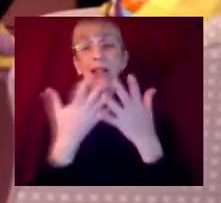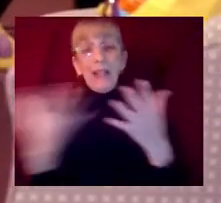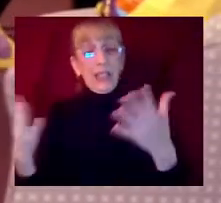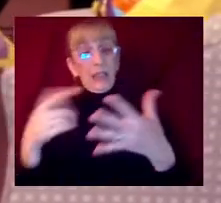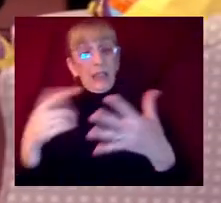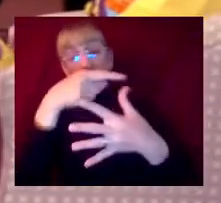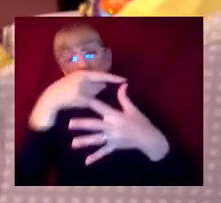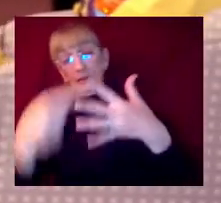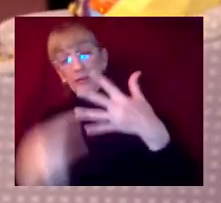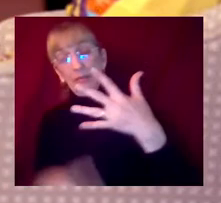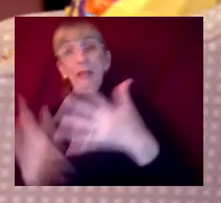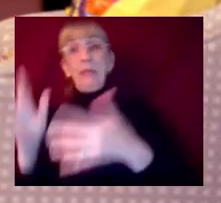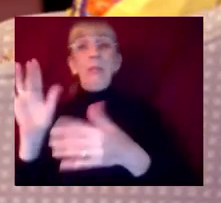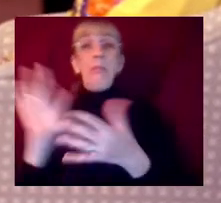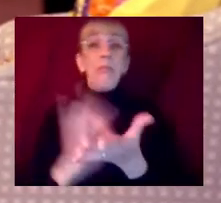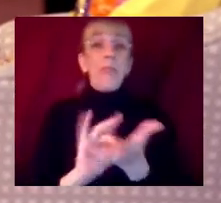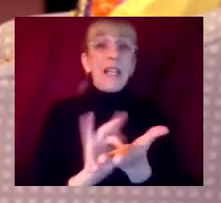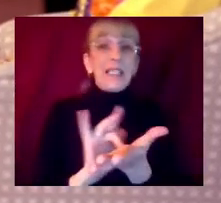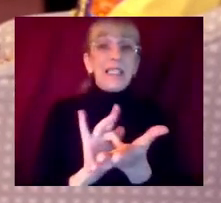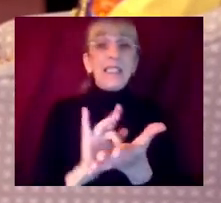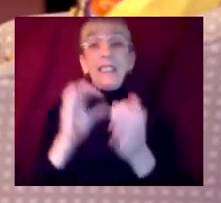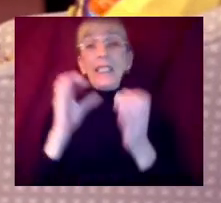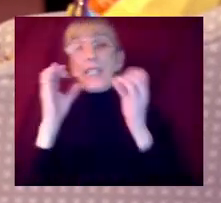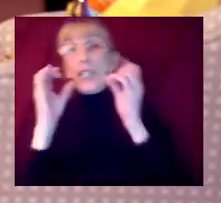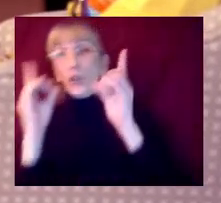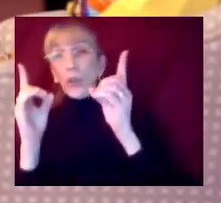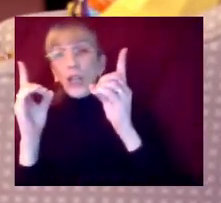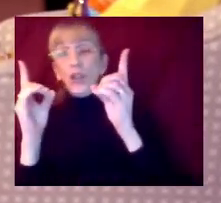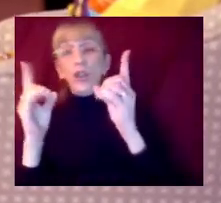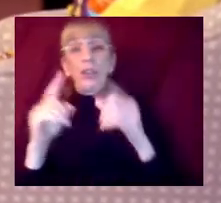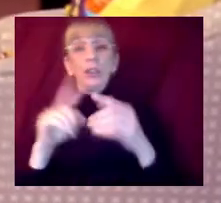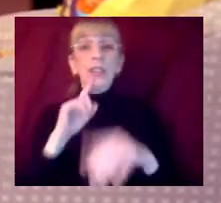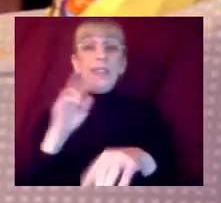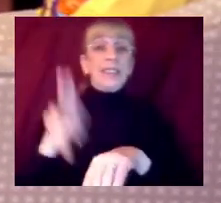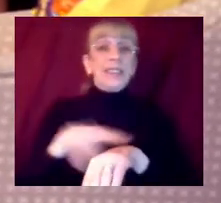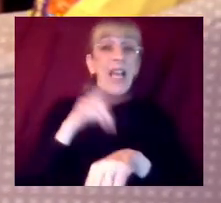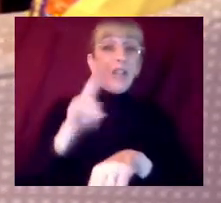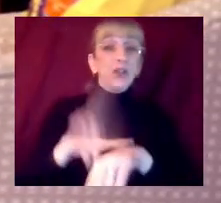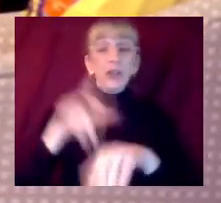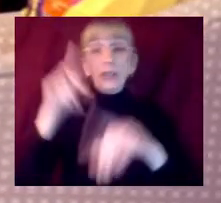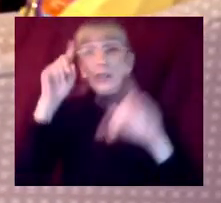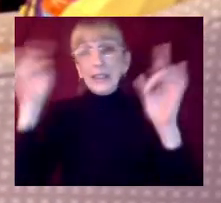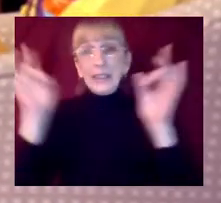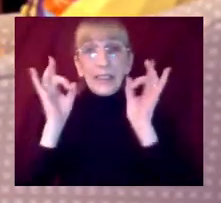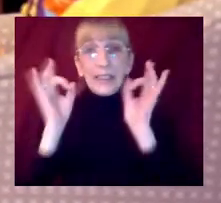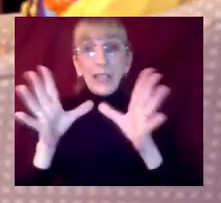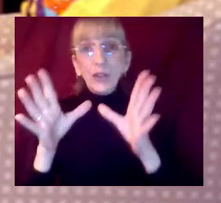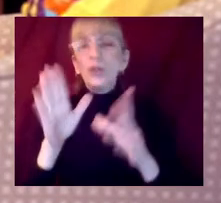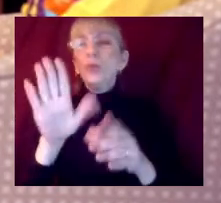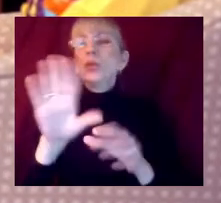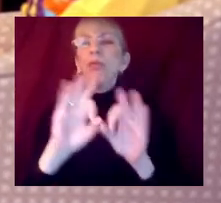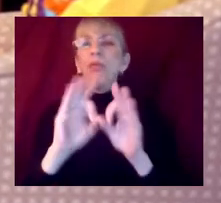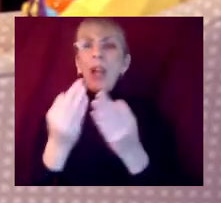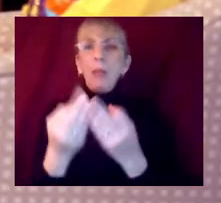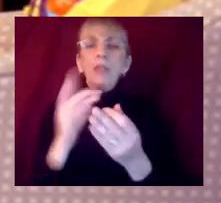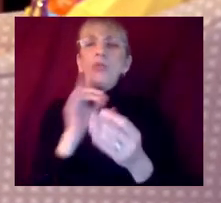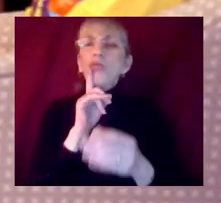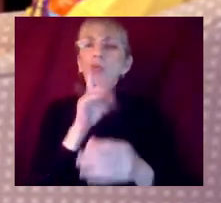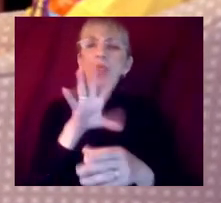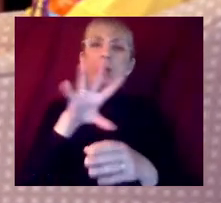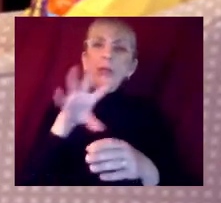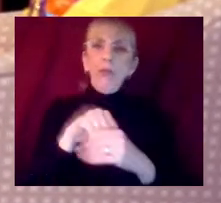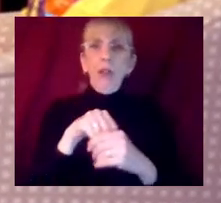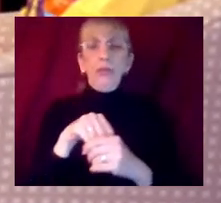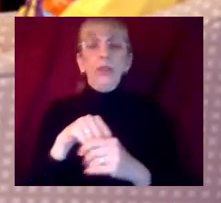education to helping people recover from natural disasters, you and your foundations have made some really critical investments. And I wonder if you could speak a